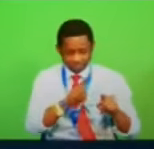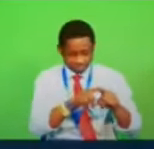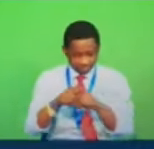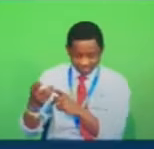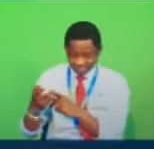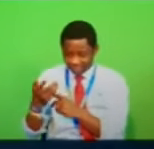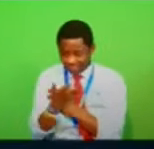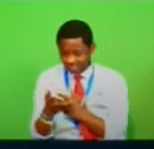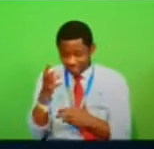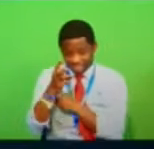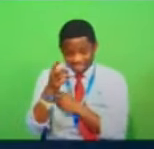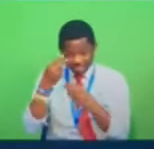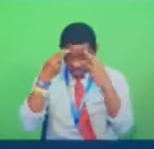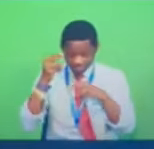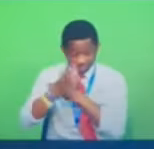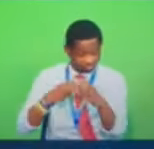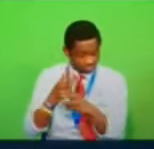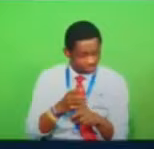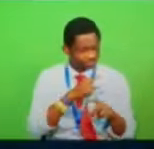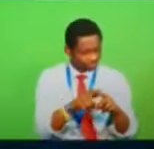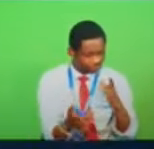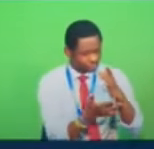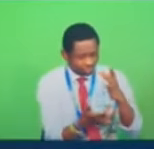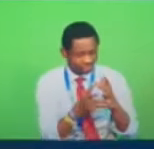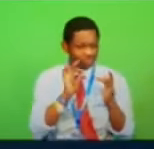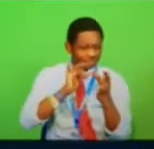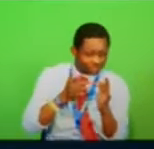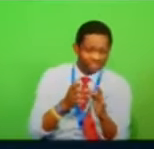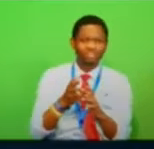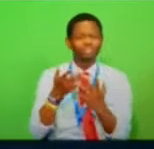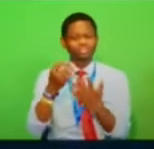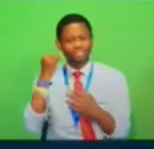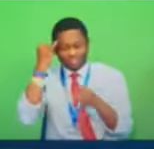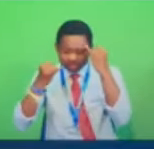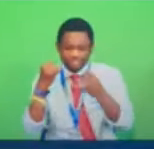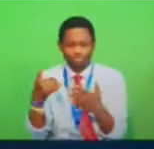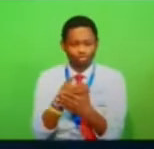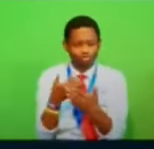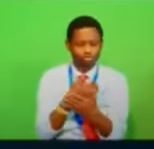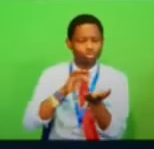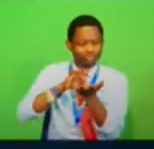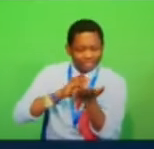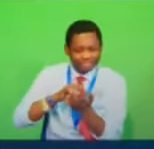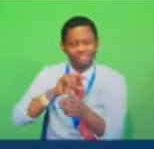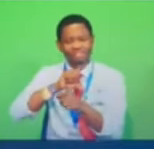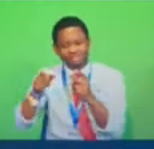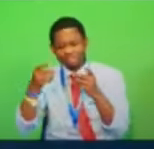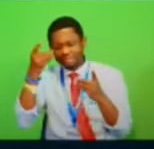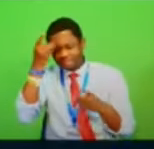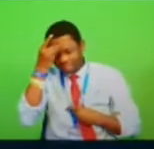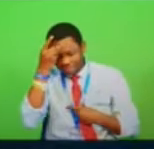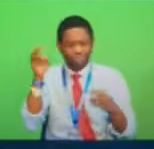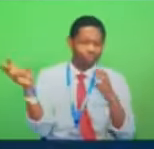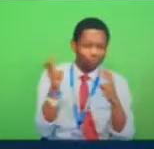our world today. And how may the gospel be relevant to these emerging situations? There are